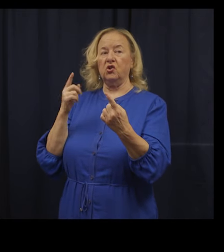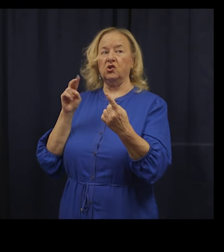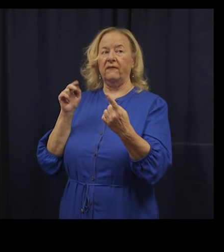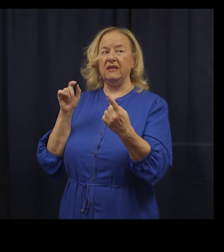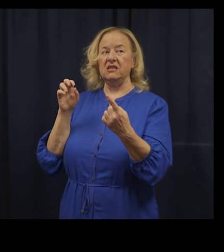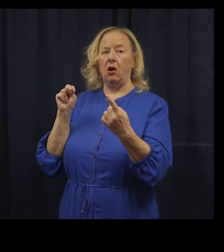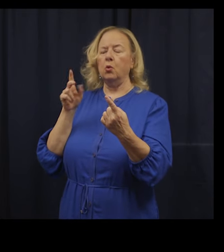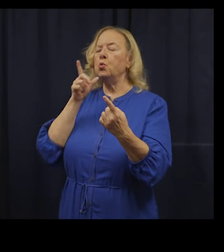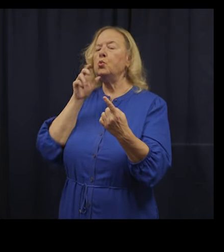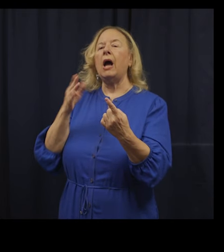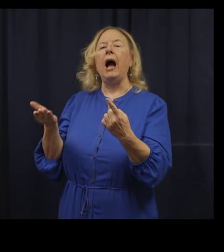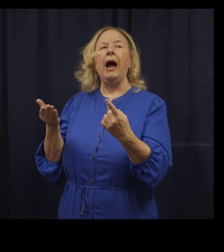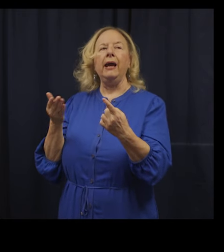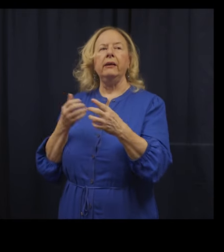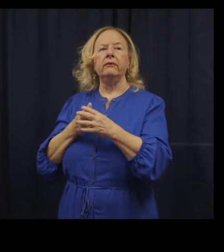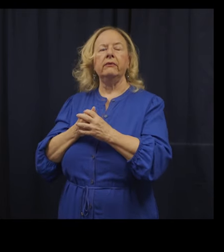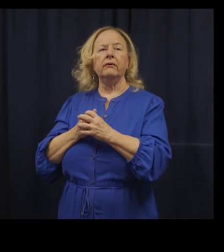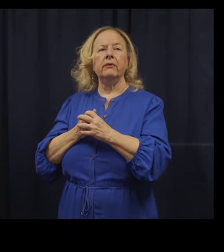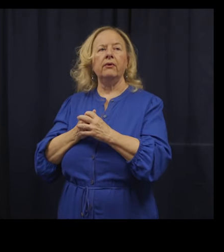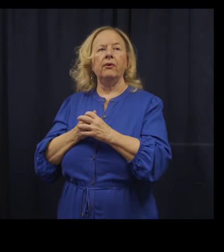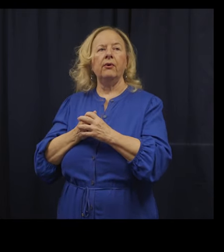Nisan?